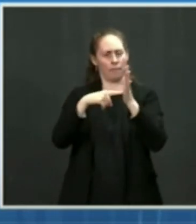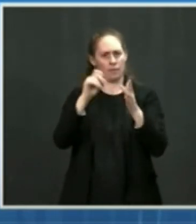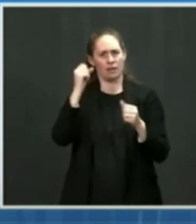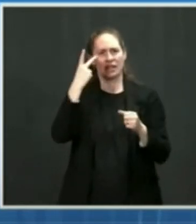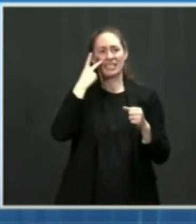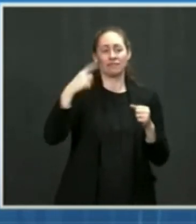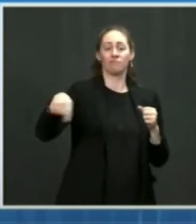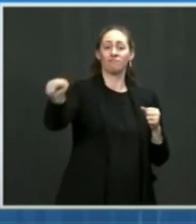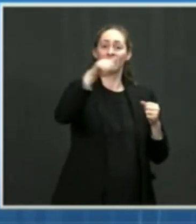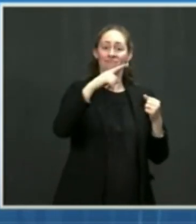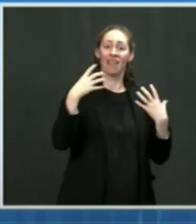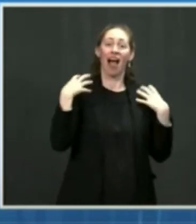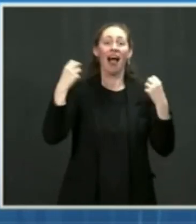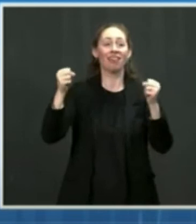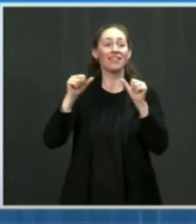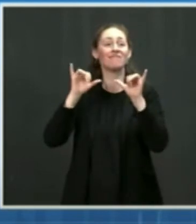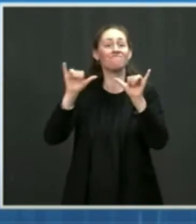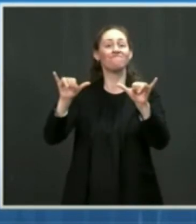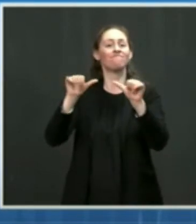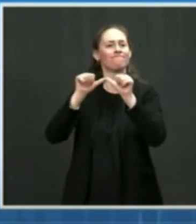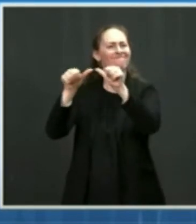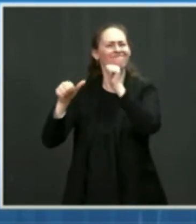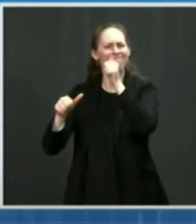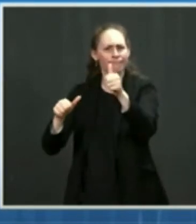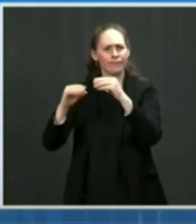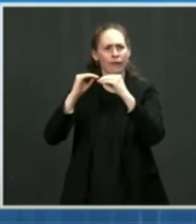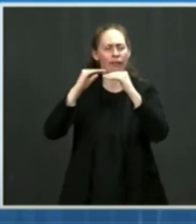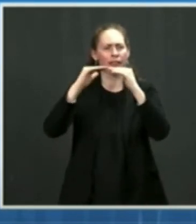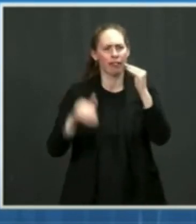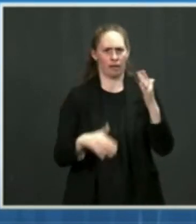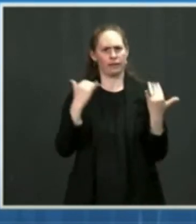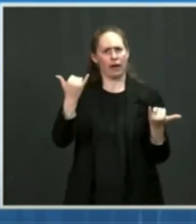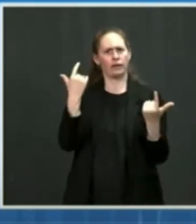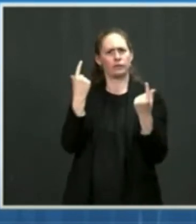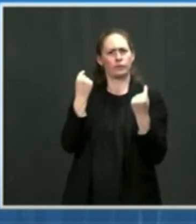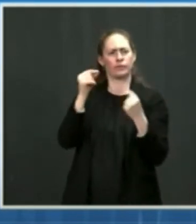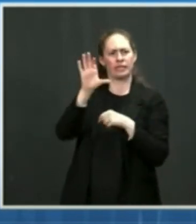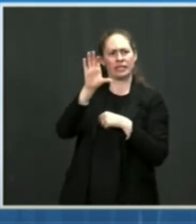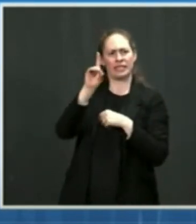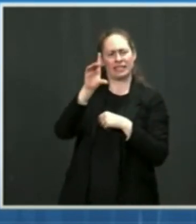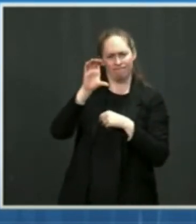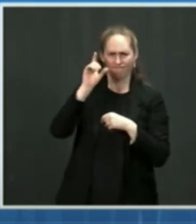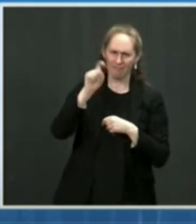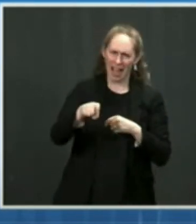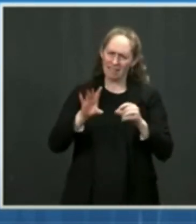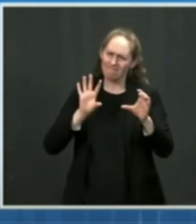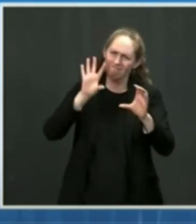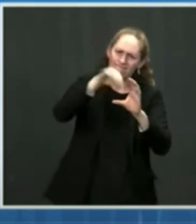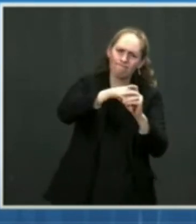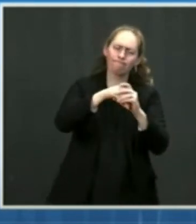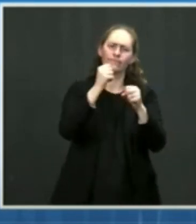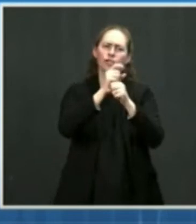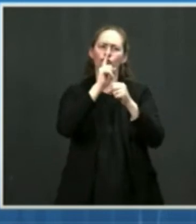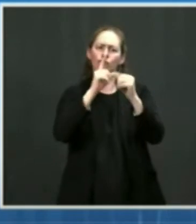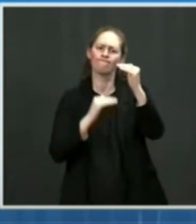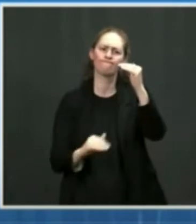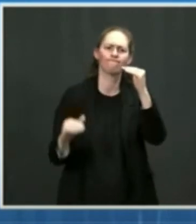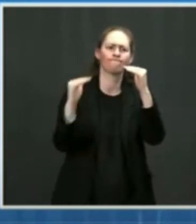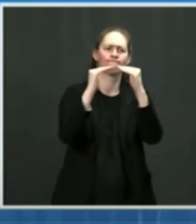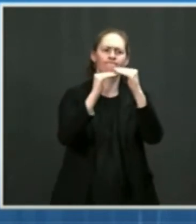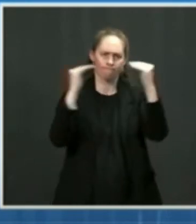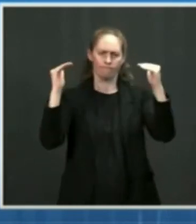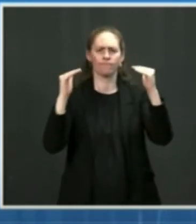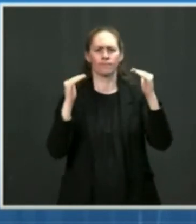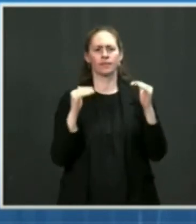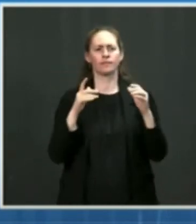At CDC, we have a critical role to play in addressing health equity. We have made new and expanded investments in